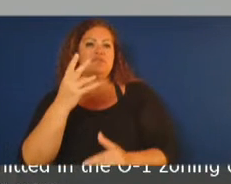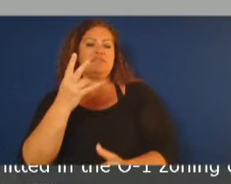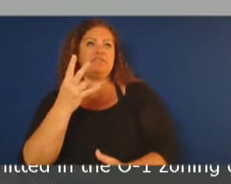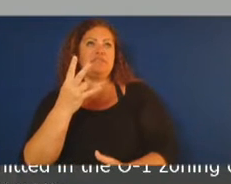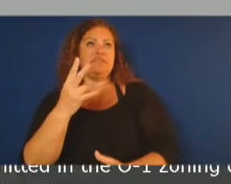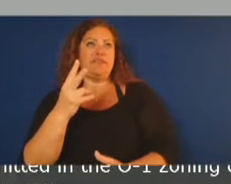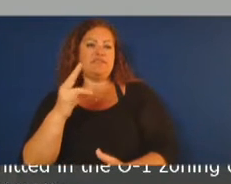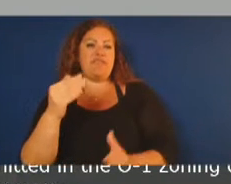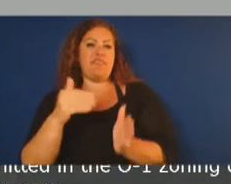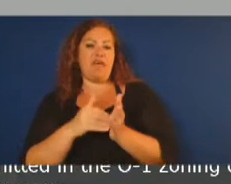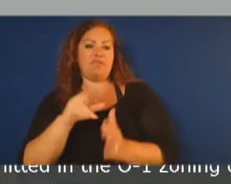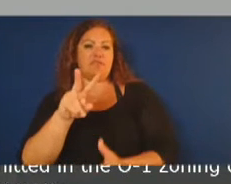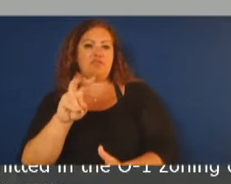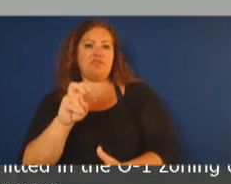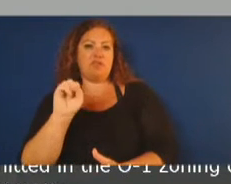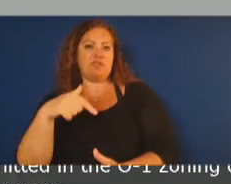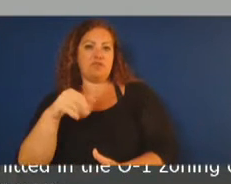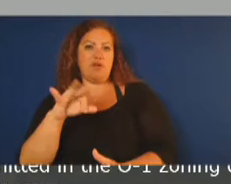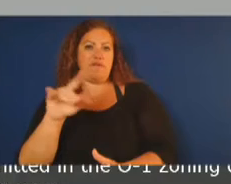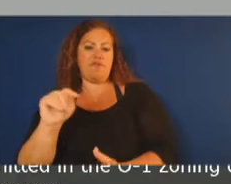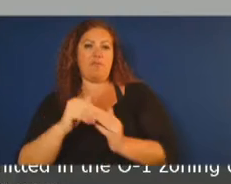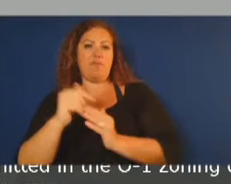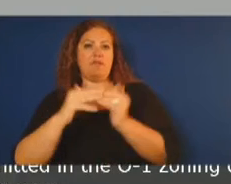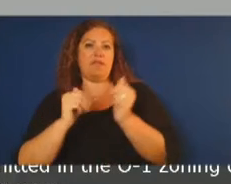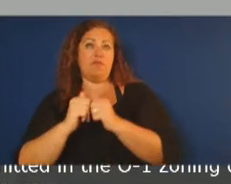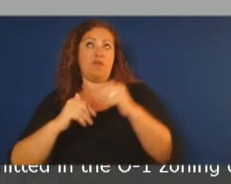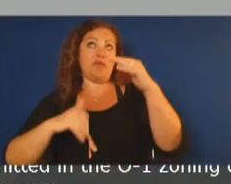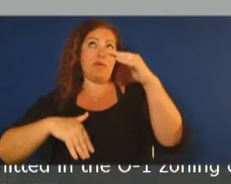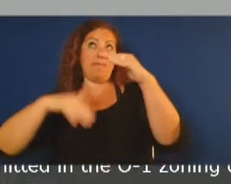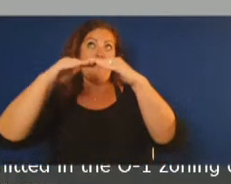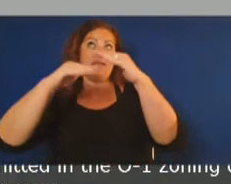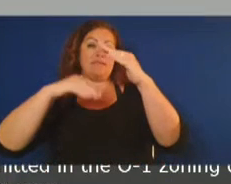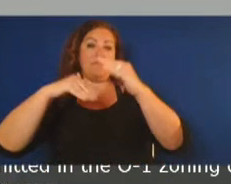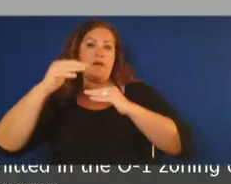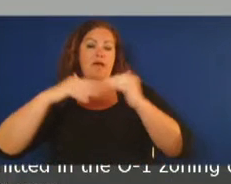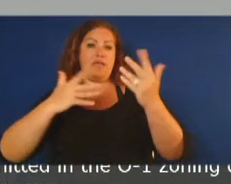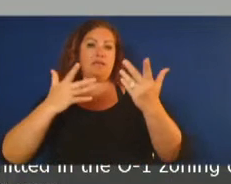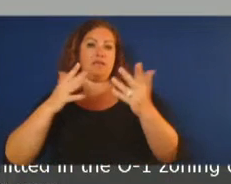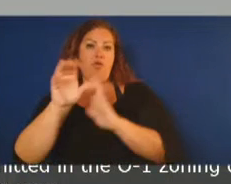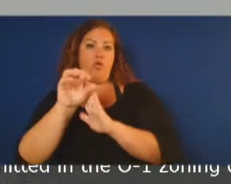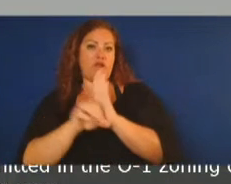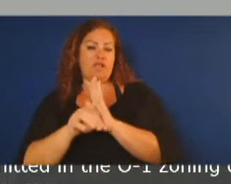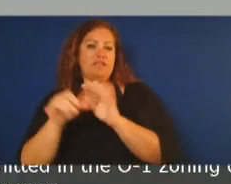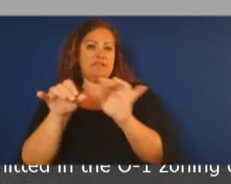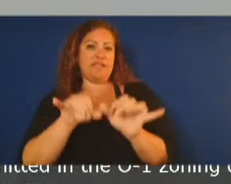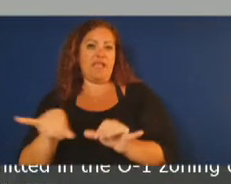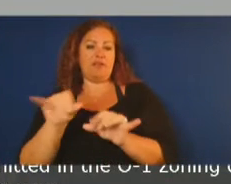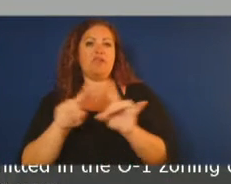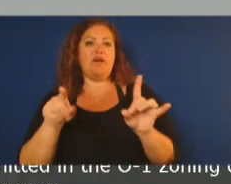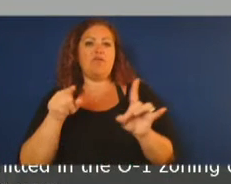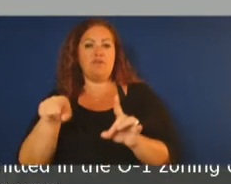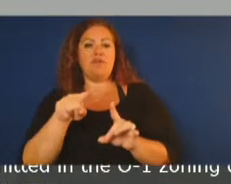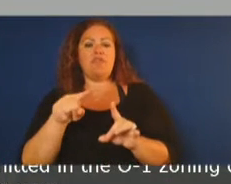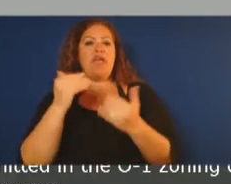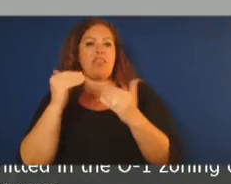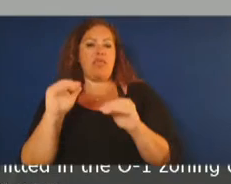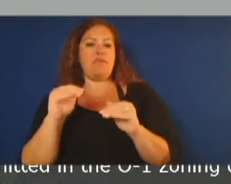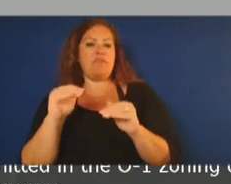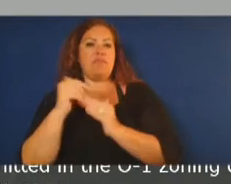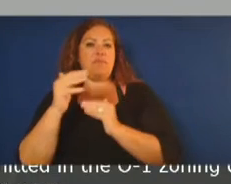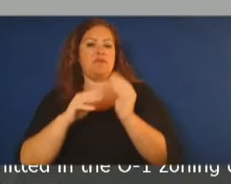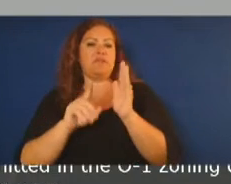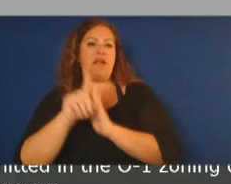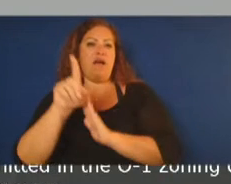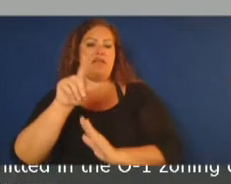17,200 ft building with the maximum height that would be built to ordinance standards uh however uh they did limit the building height to two